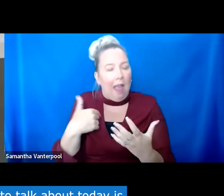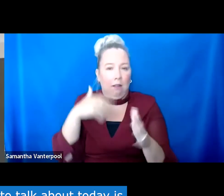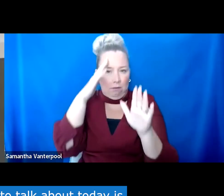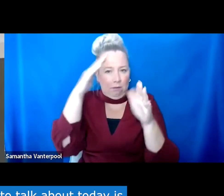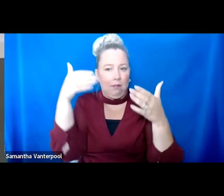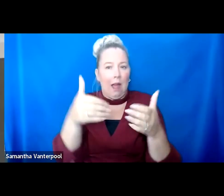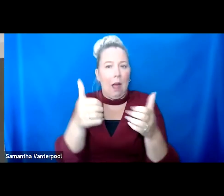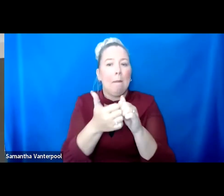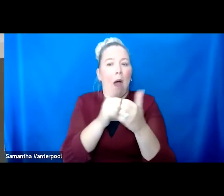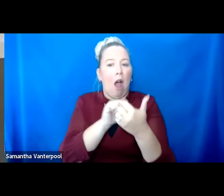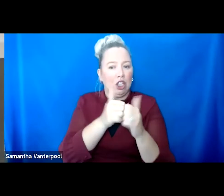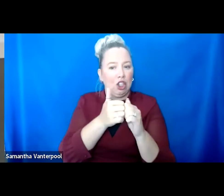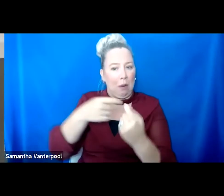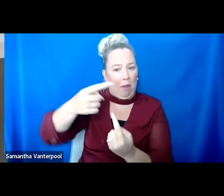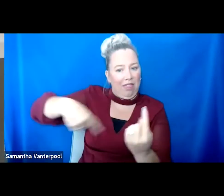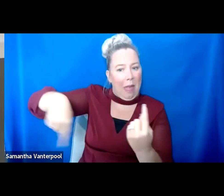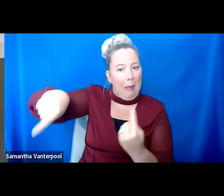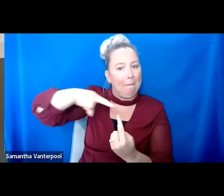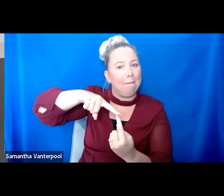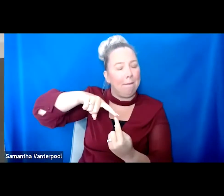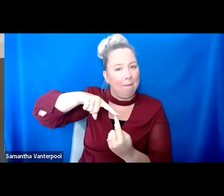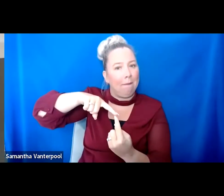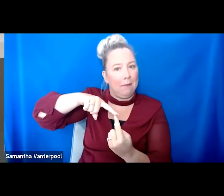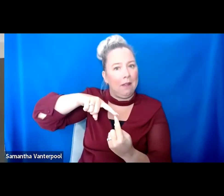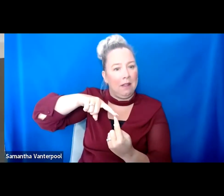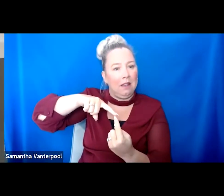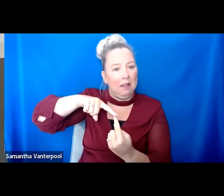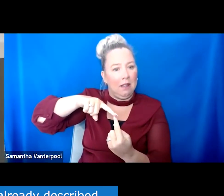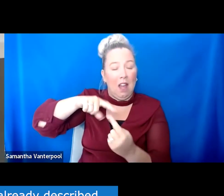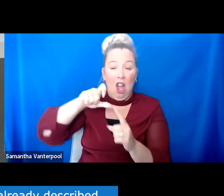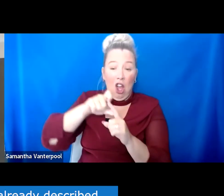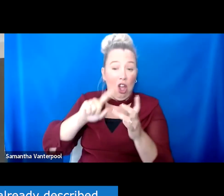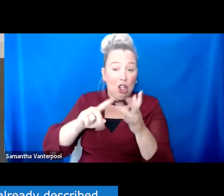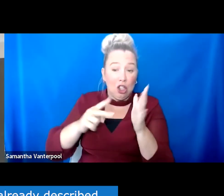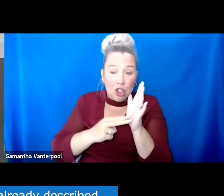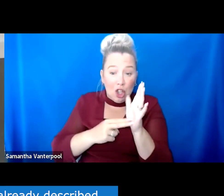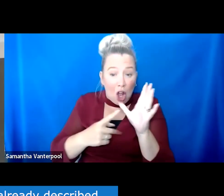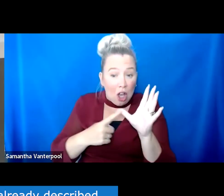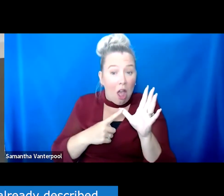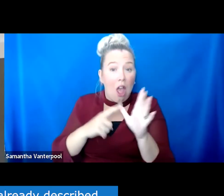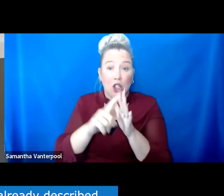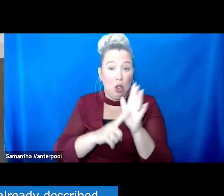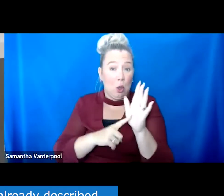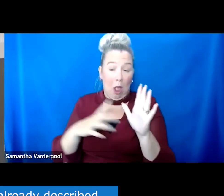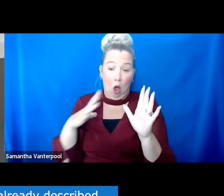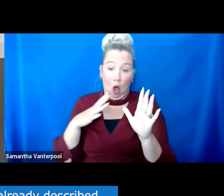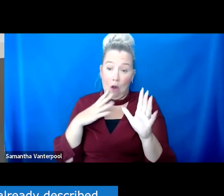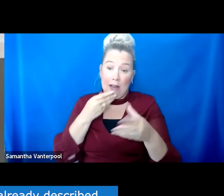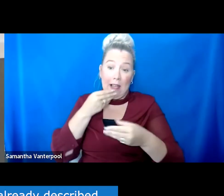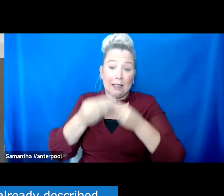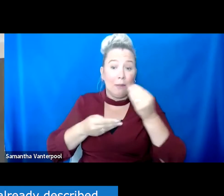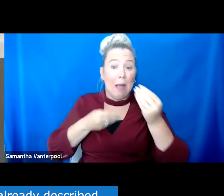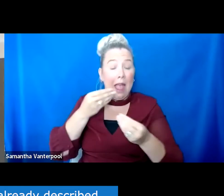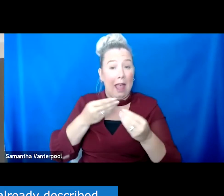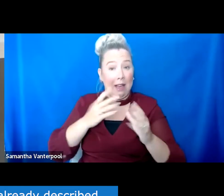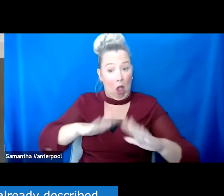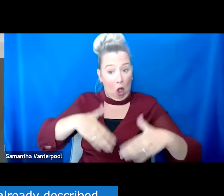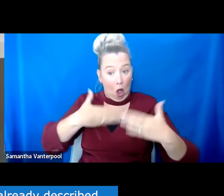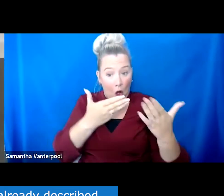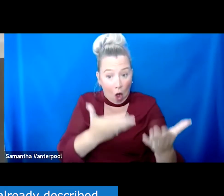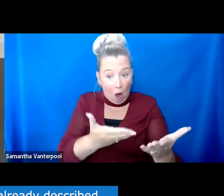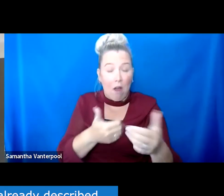had with them, who you've Donna and Julia have already described the offer